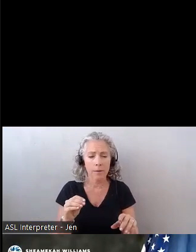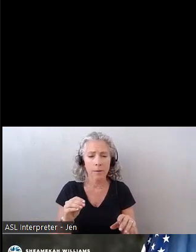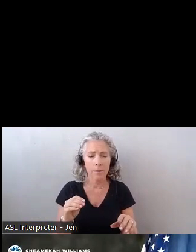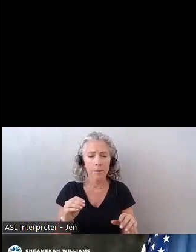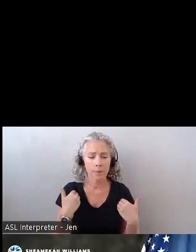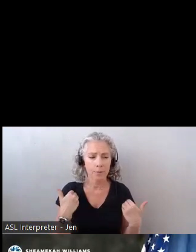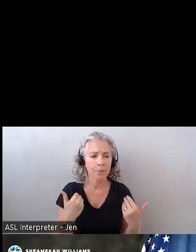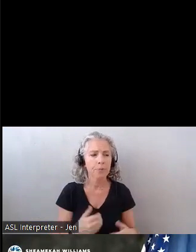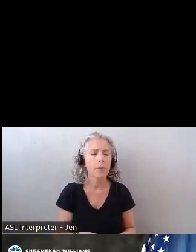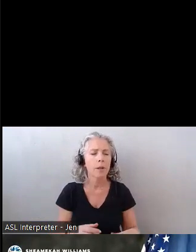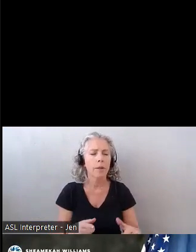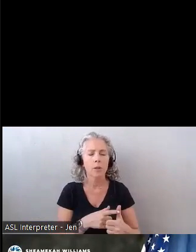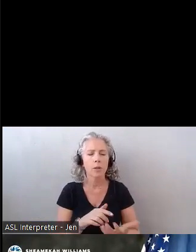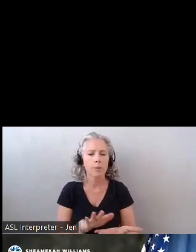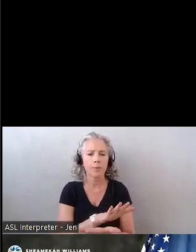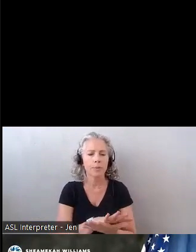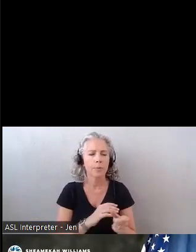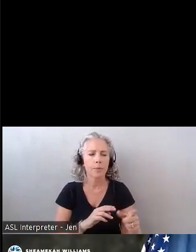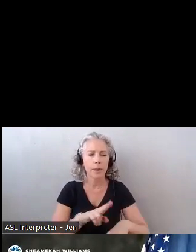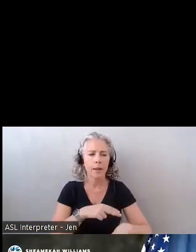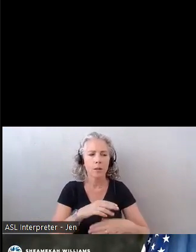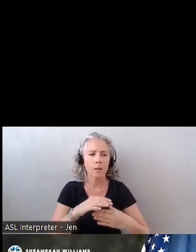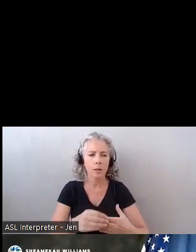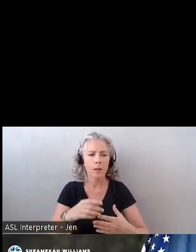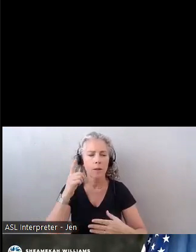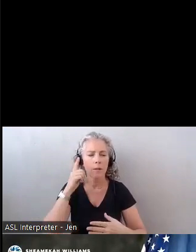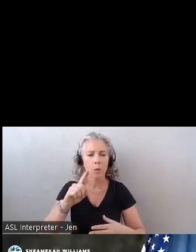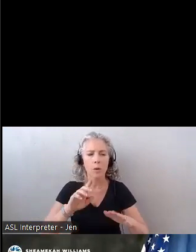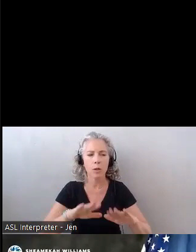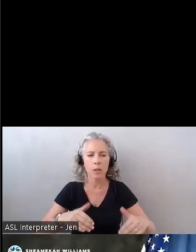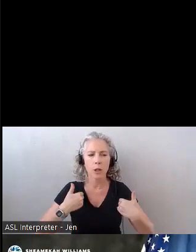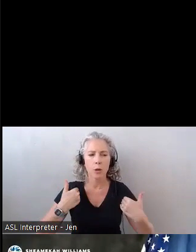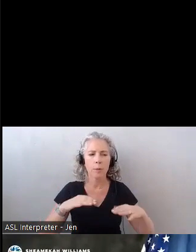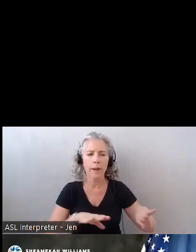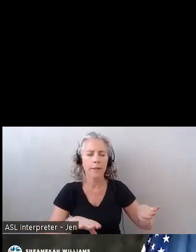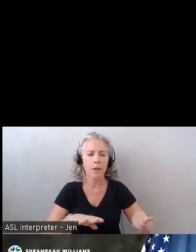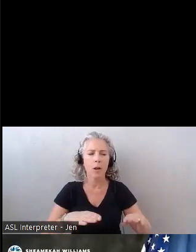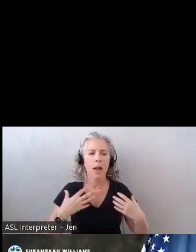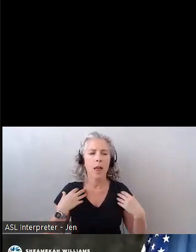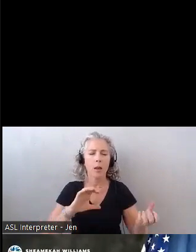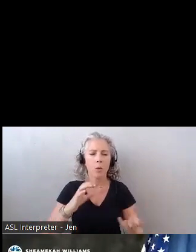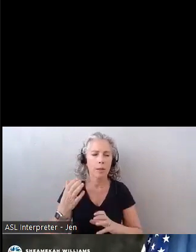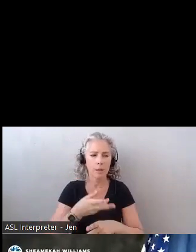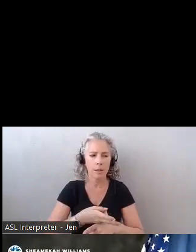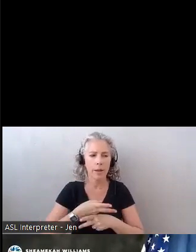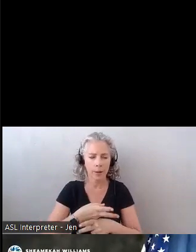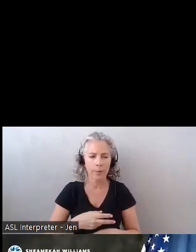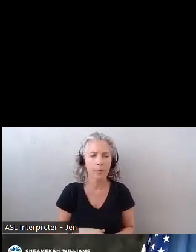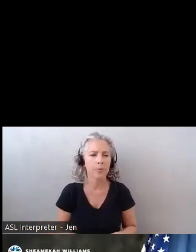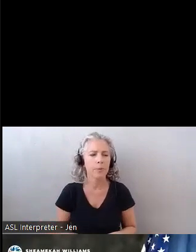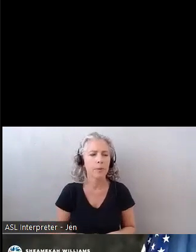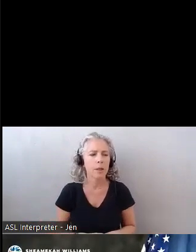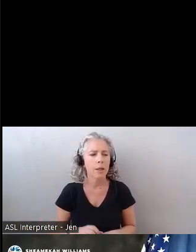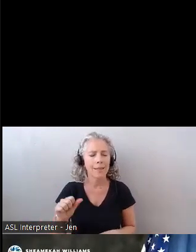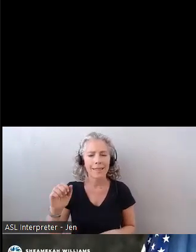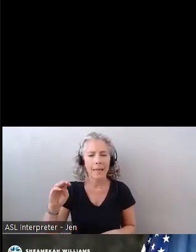This first document is the National Guidelines for Children and Youth with the Behavioral Health Crisis Center. This document was put out by SAMHSA this year.